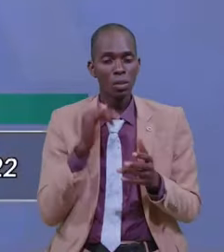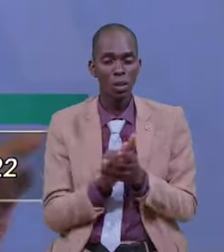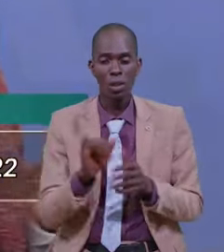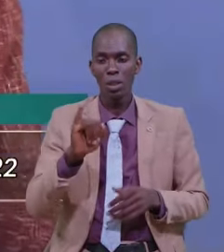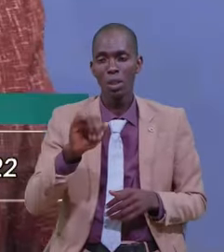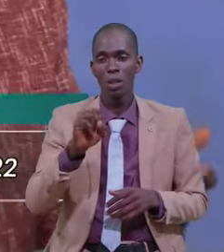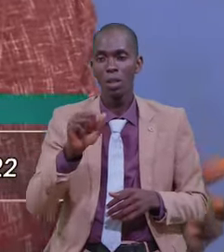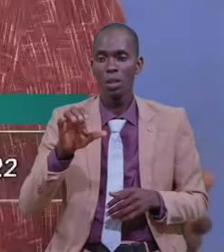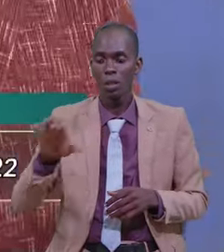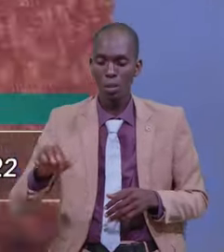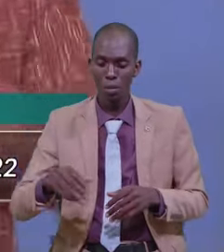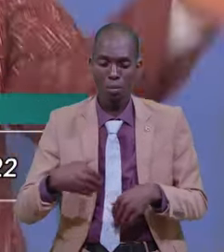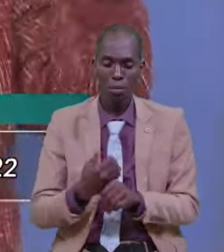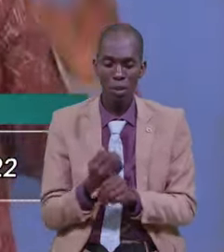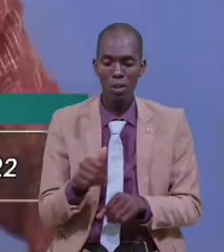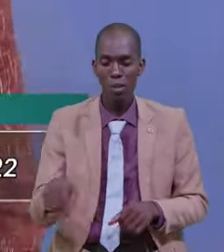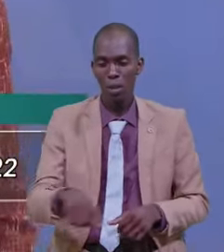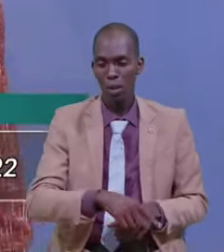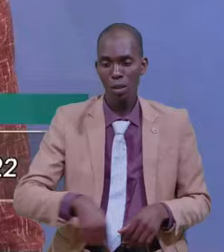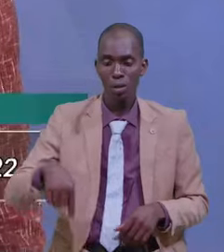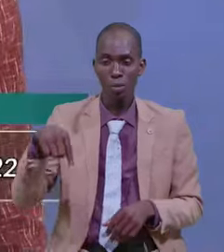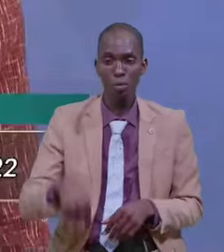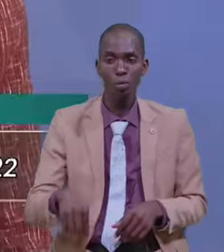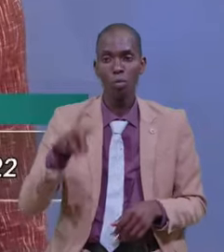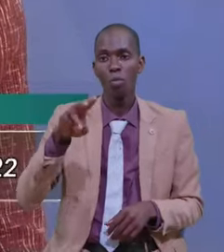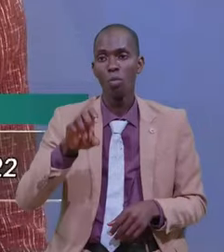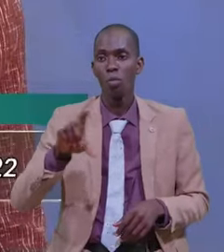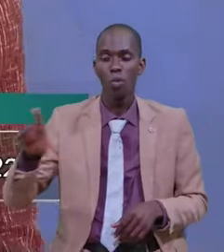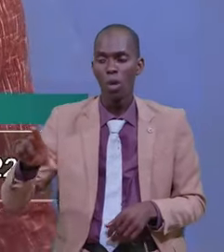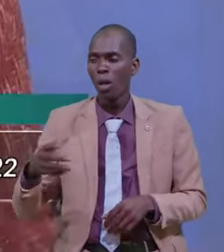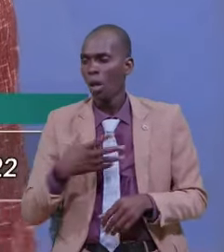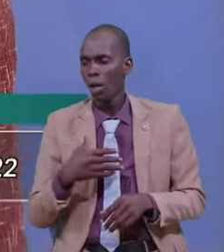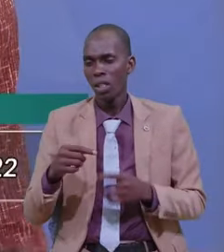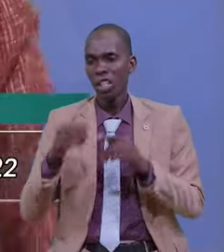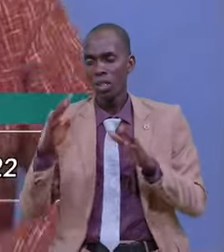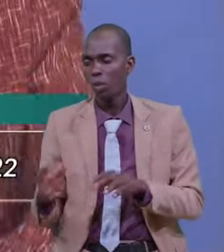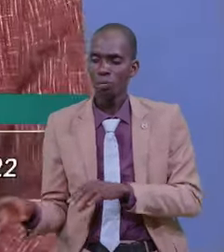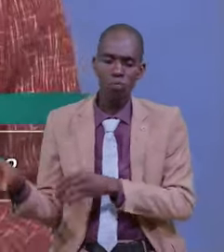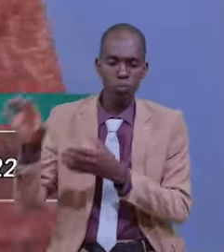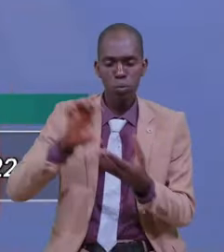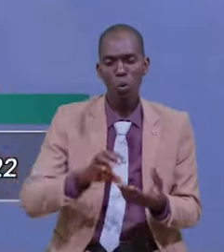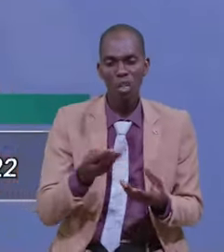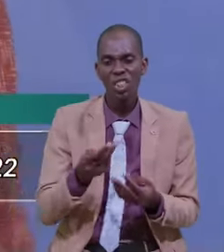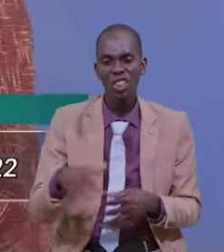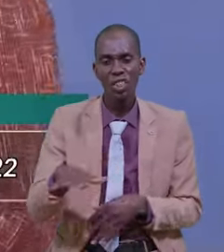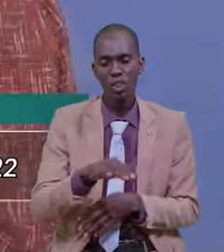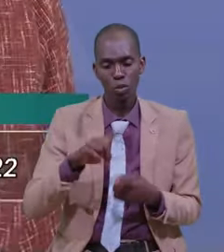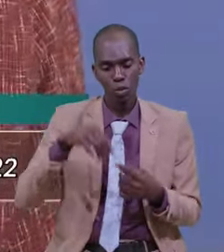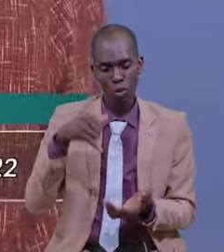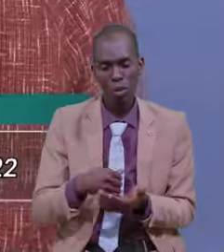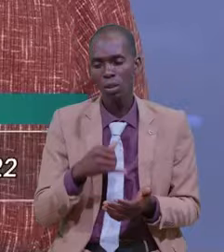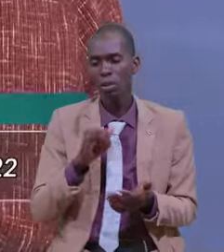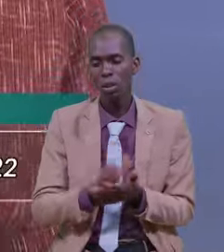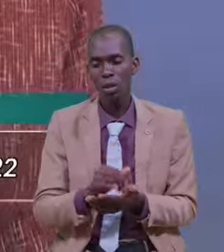The enemies touched that. They poured sand into it and no water came out. He didn't give up. And he went